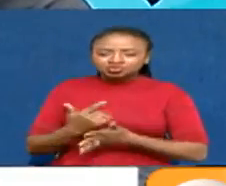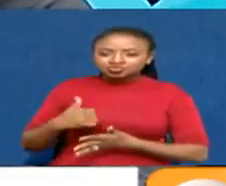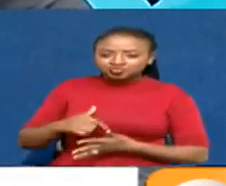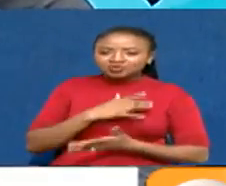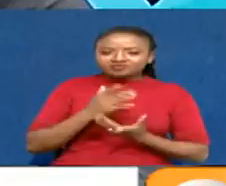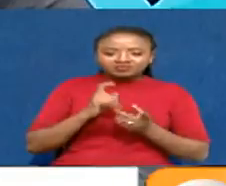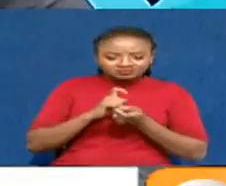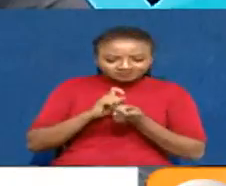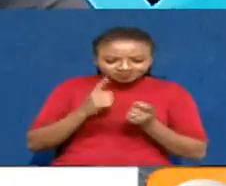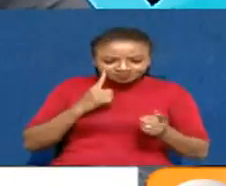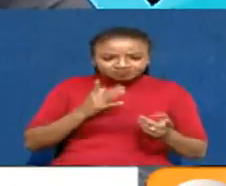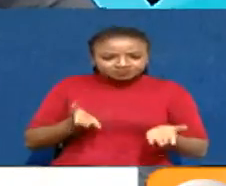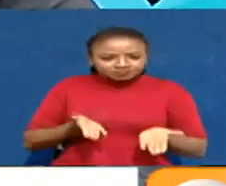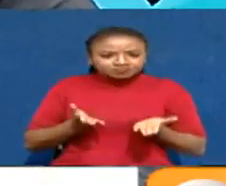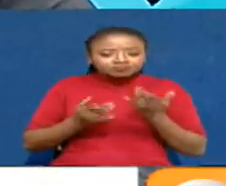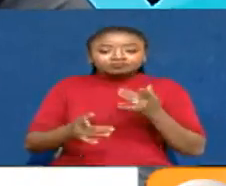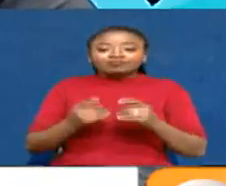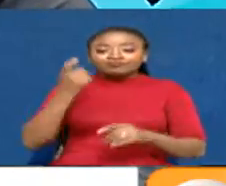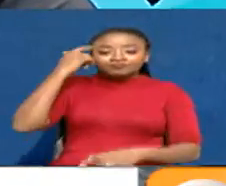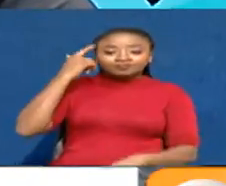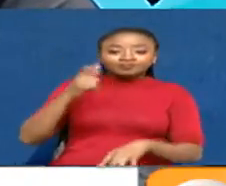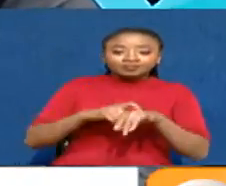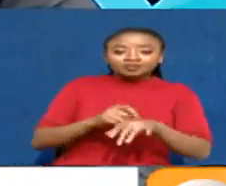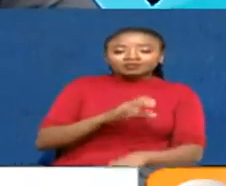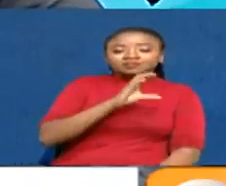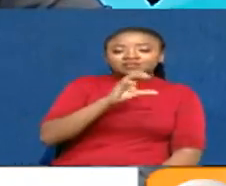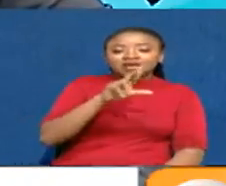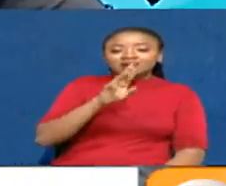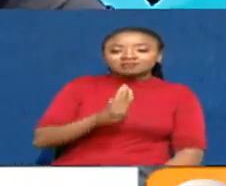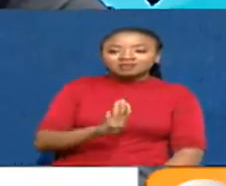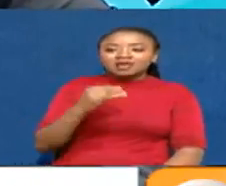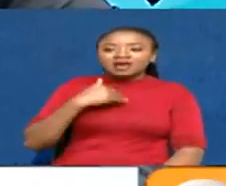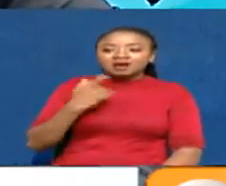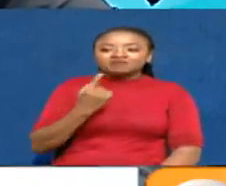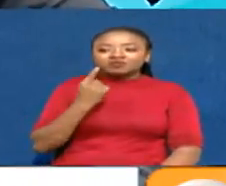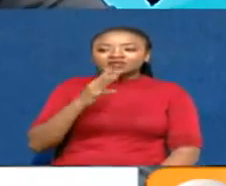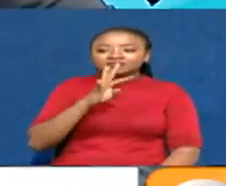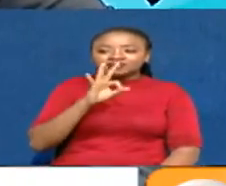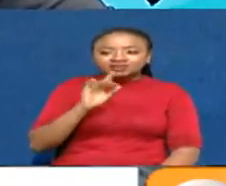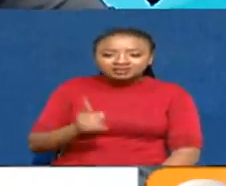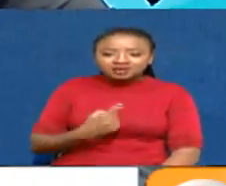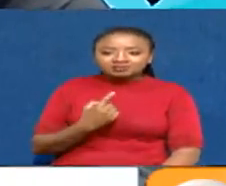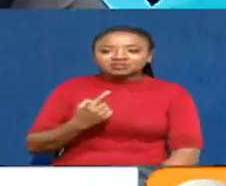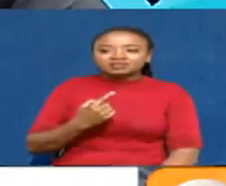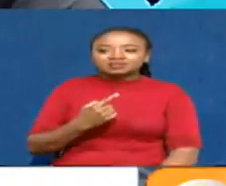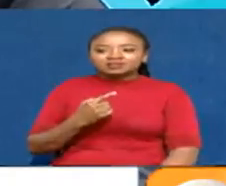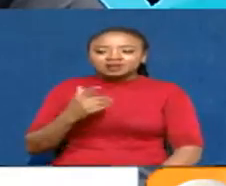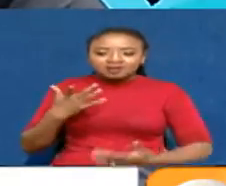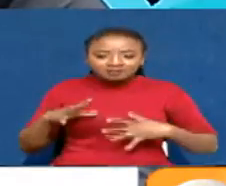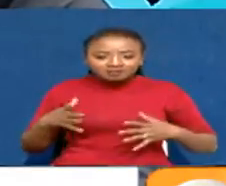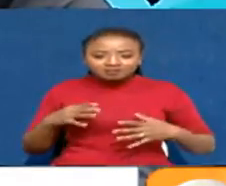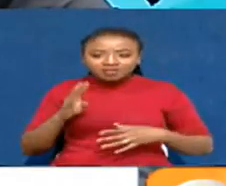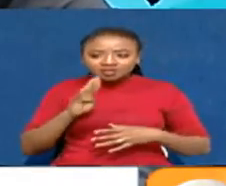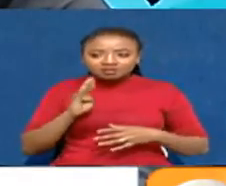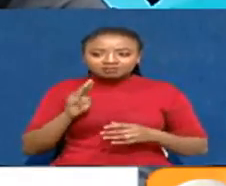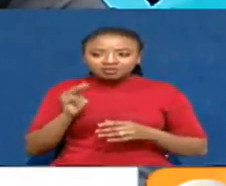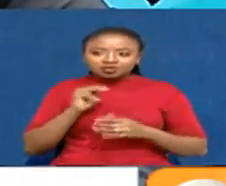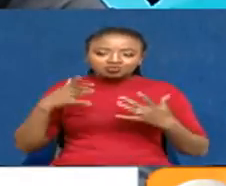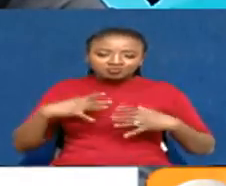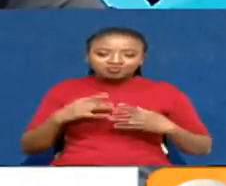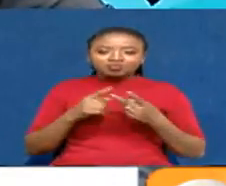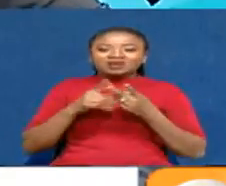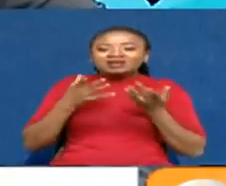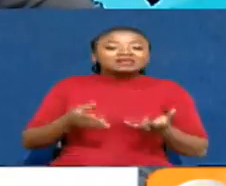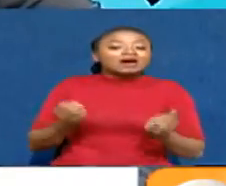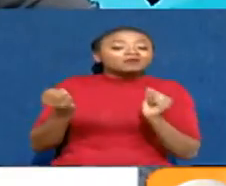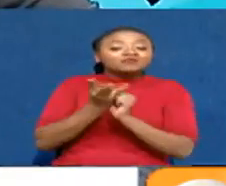I remember when the CRB was only 300,000 people, then 4 million people, then now we are 14 million people. The